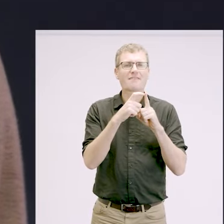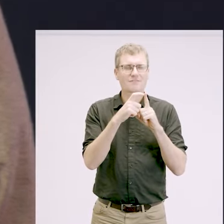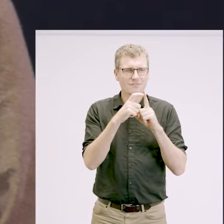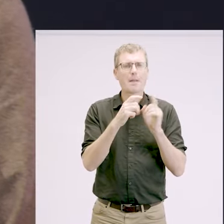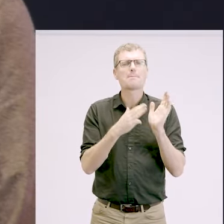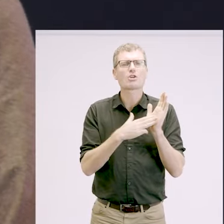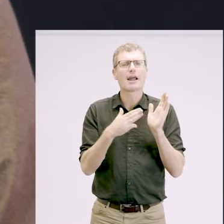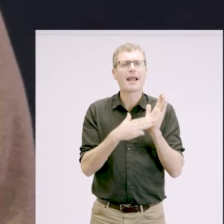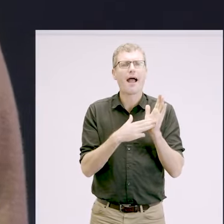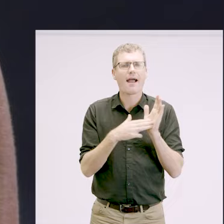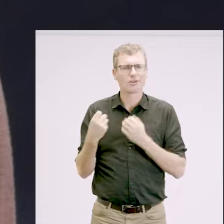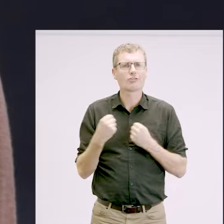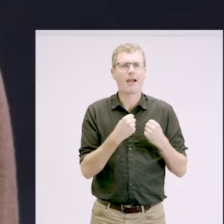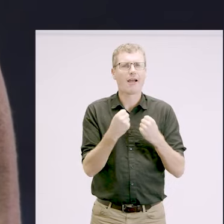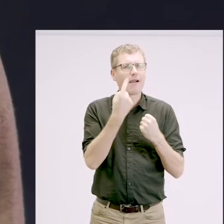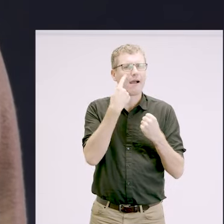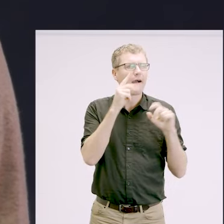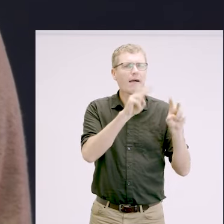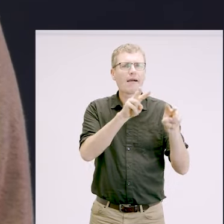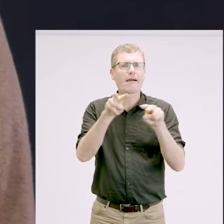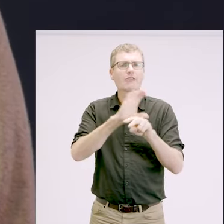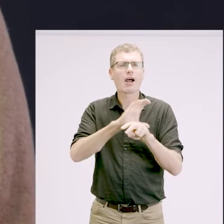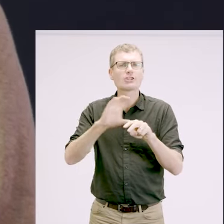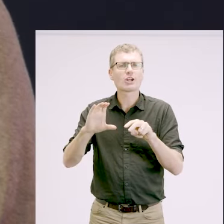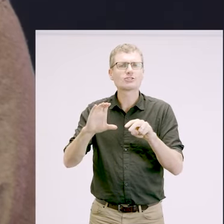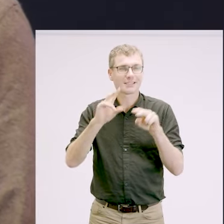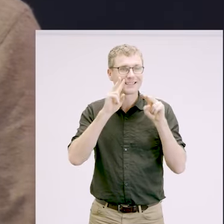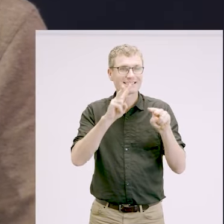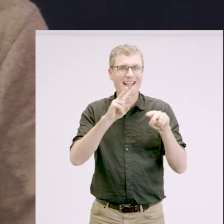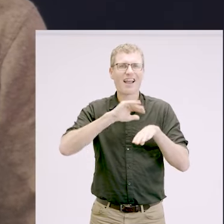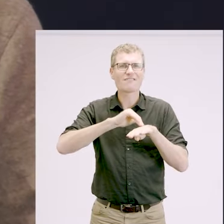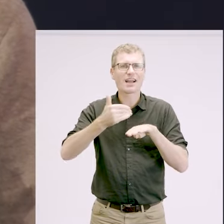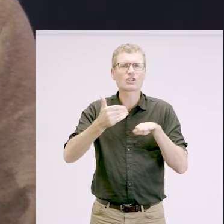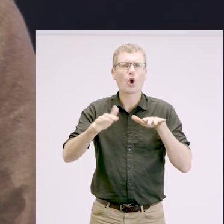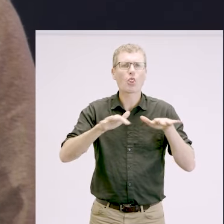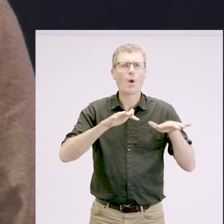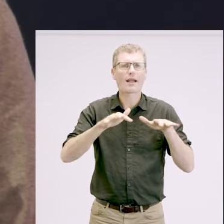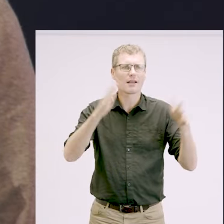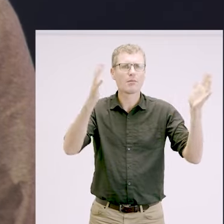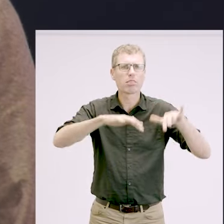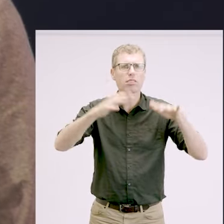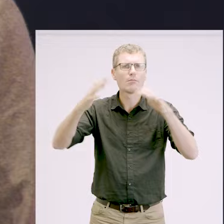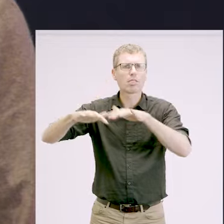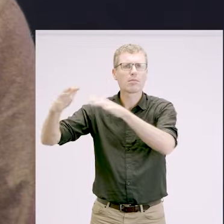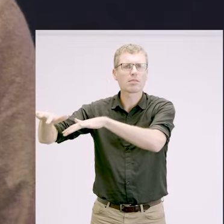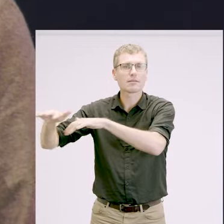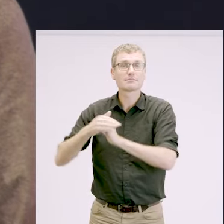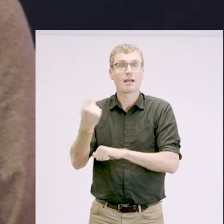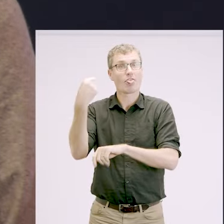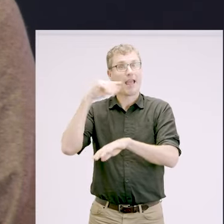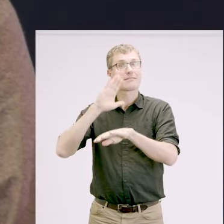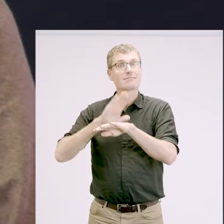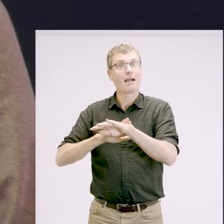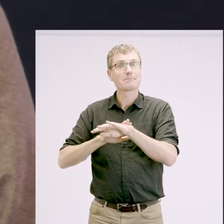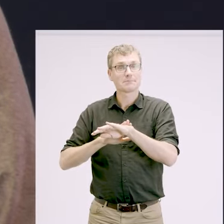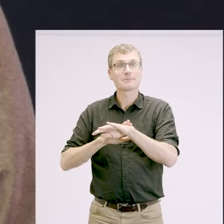and Dave was showing us the places that the earthquake affected here in your city. And of course, the world was aware of what was going on.